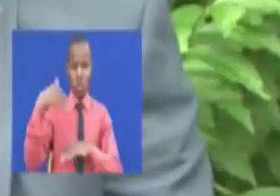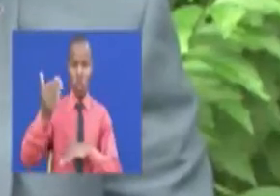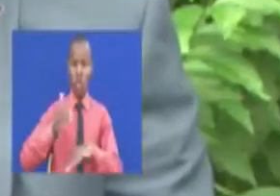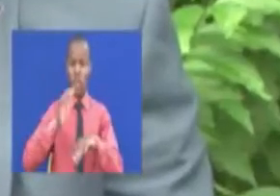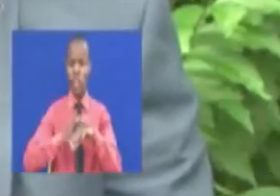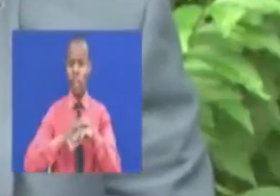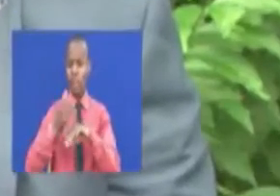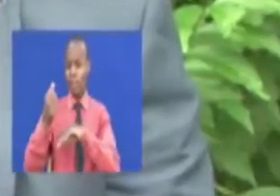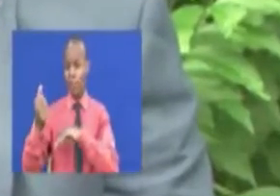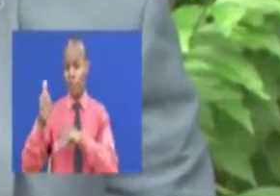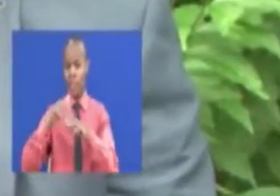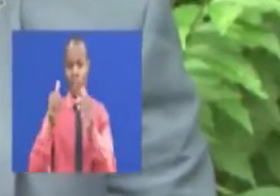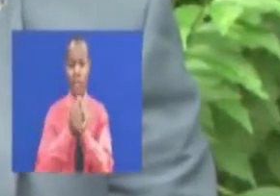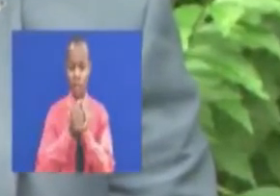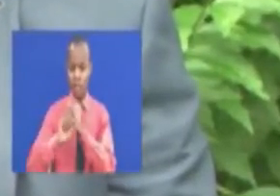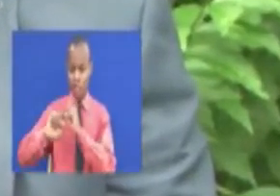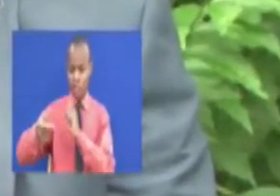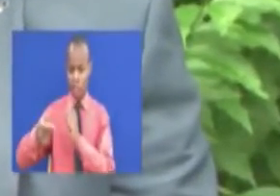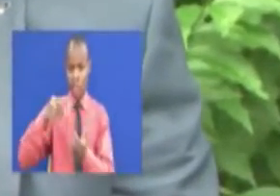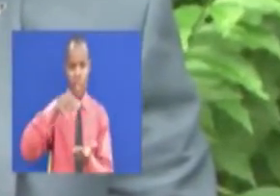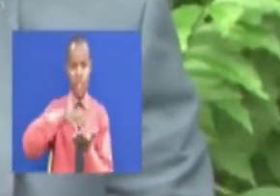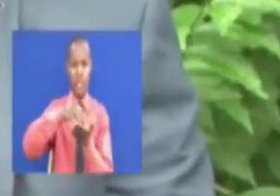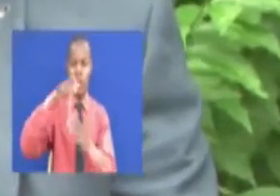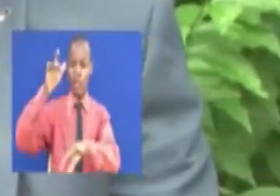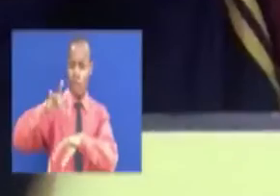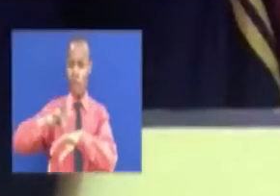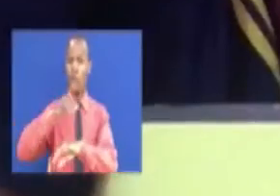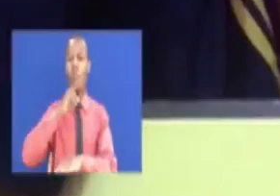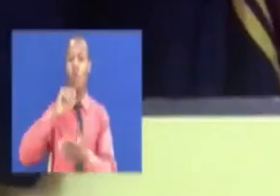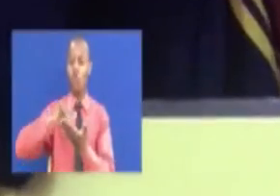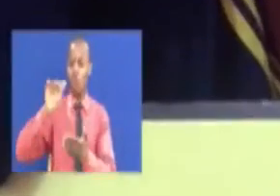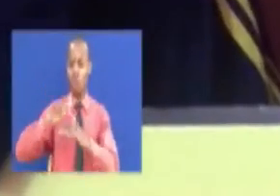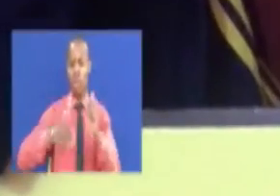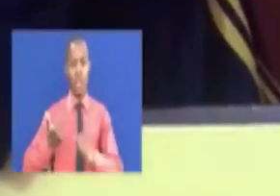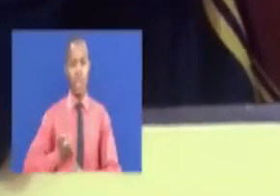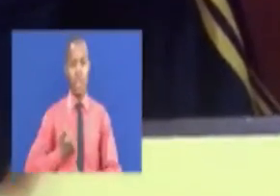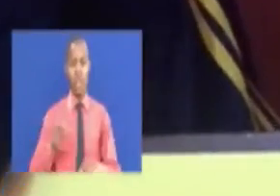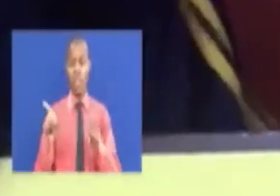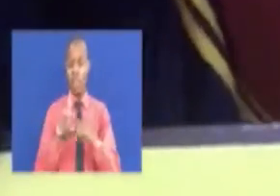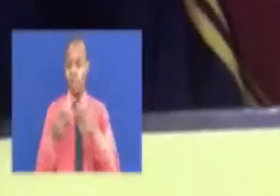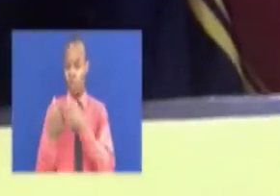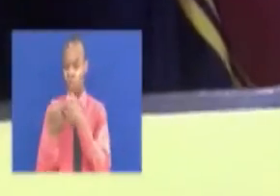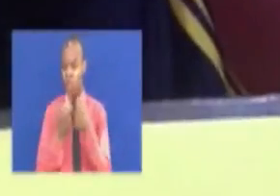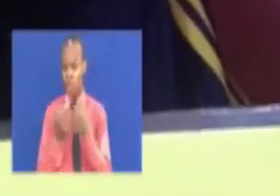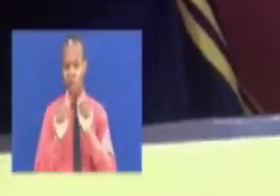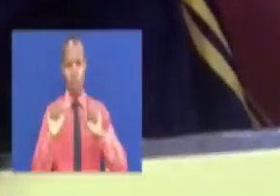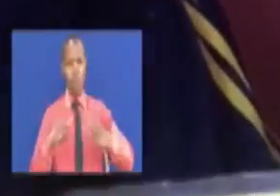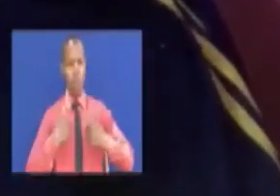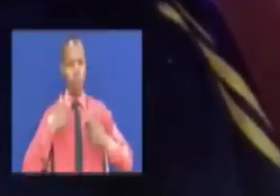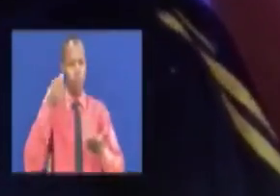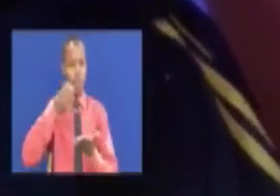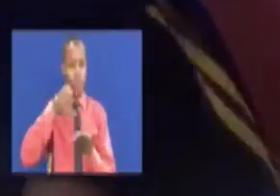5 in 10,000 cases, affecting more of boys than girls. This can therefore pose a challenge to the inclusive